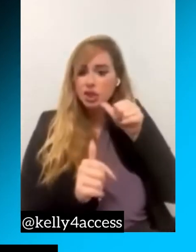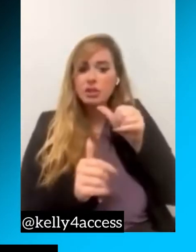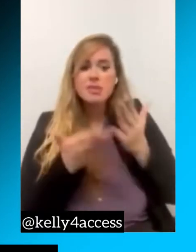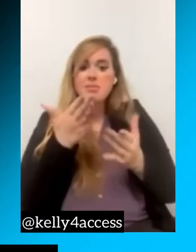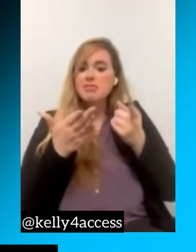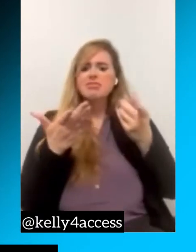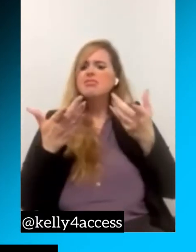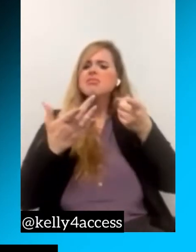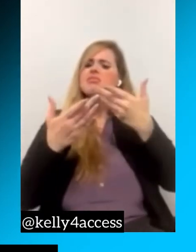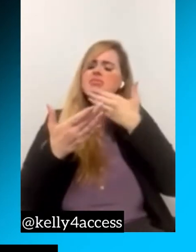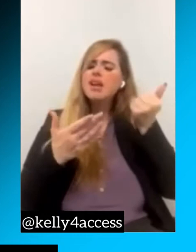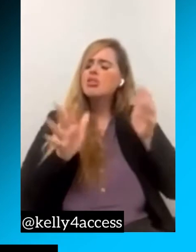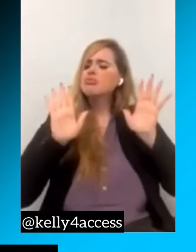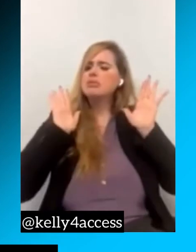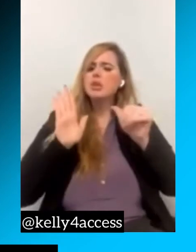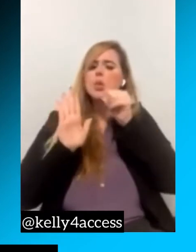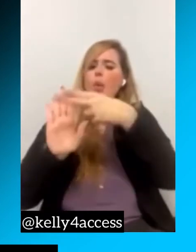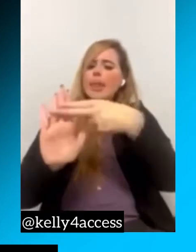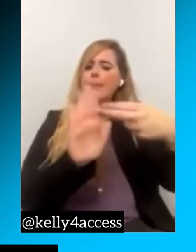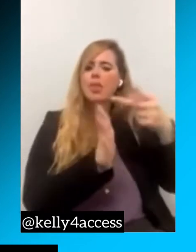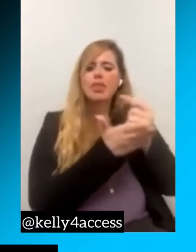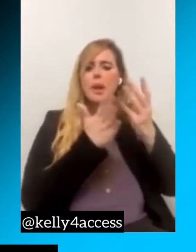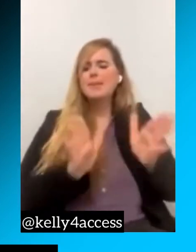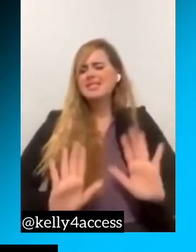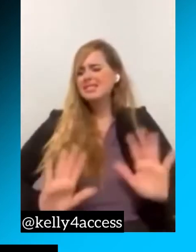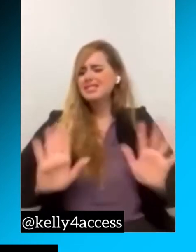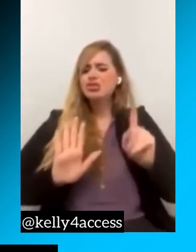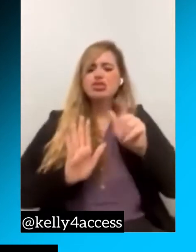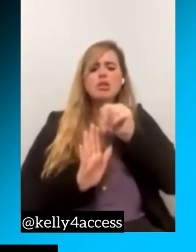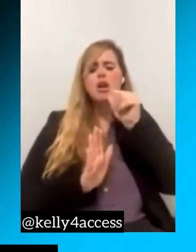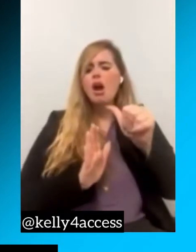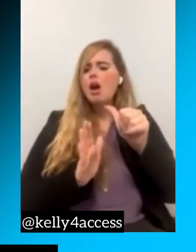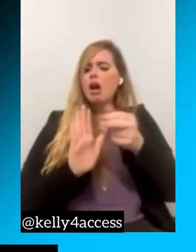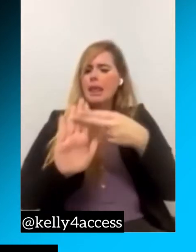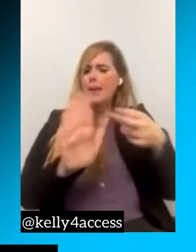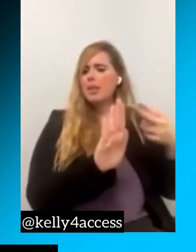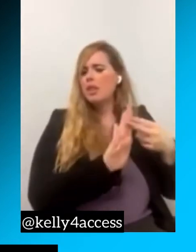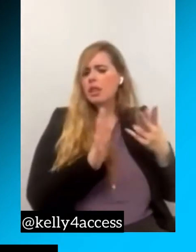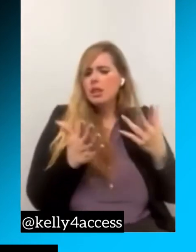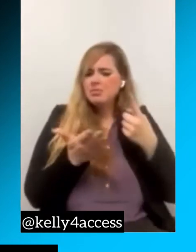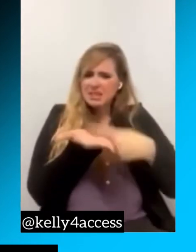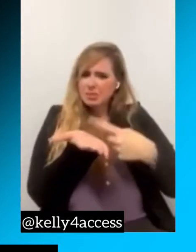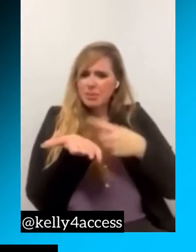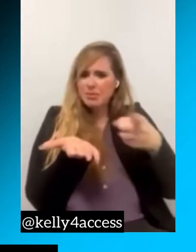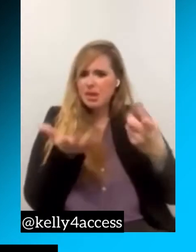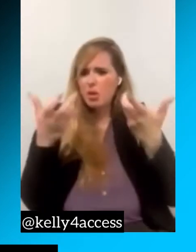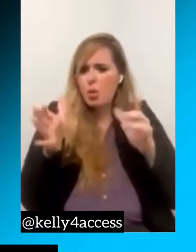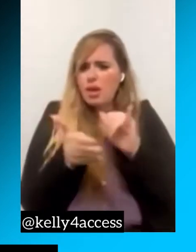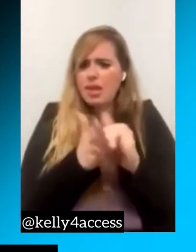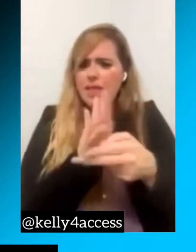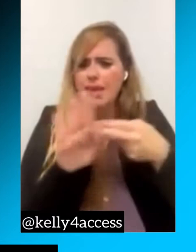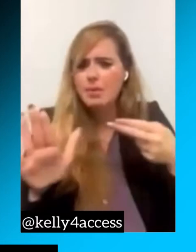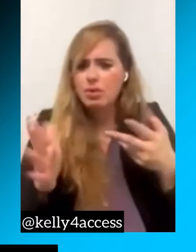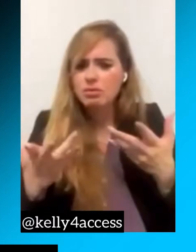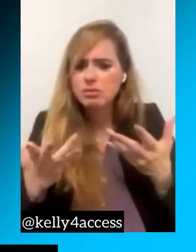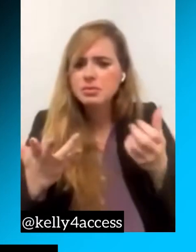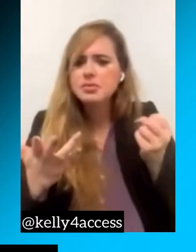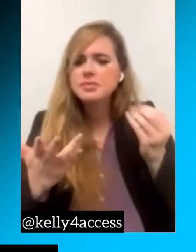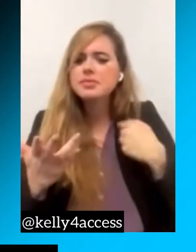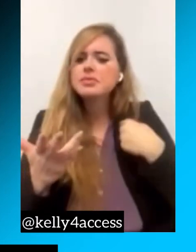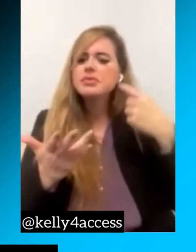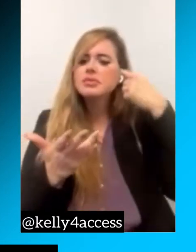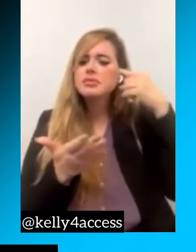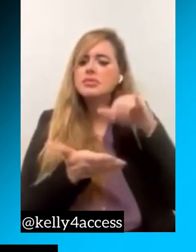label or term that they use in their relationship. So I think that that's probably a big one